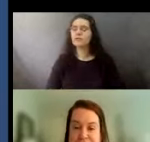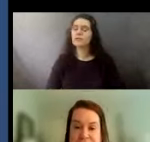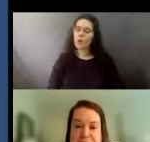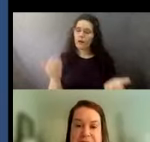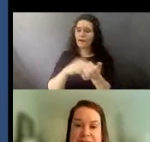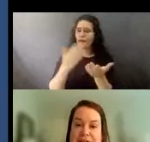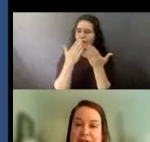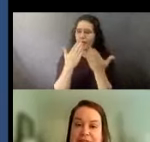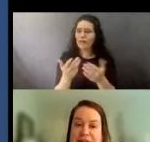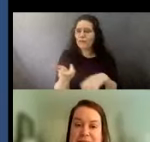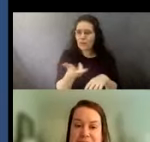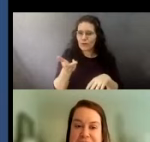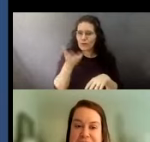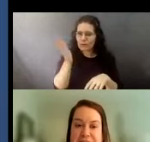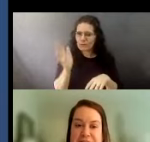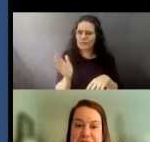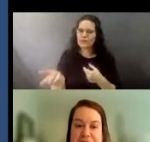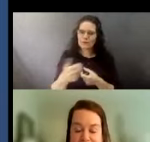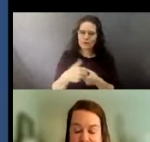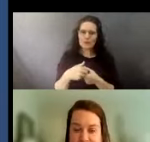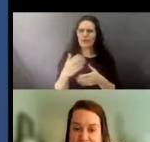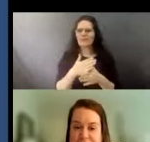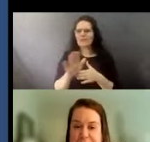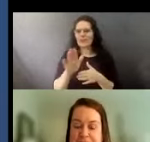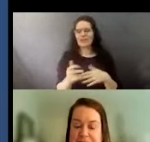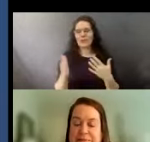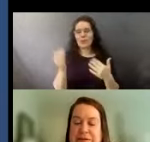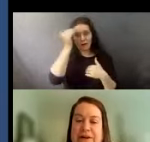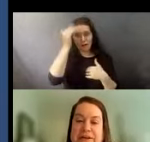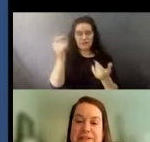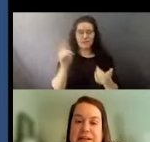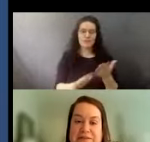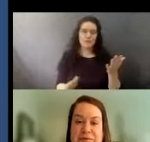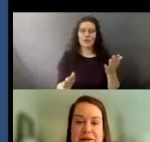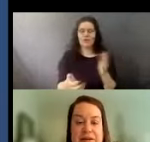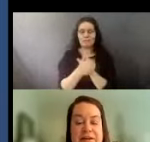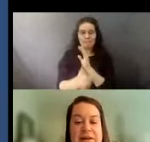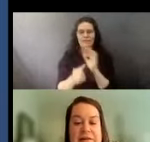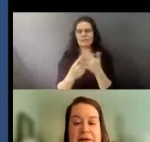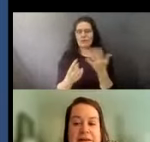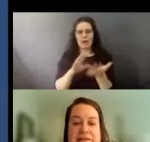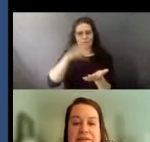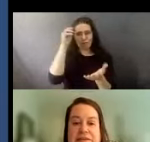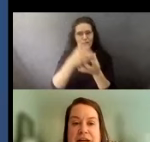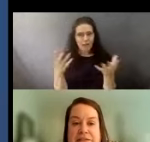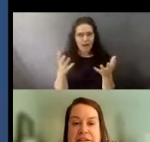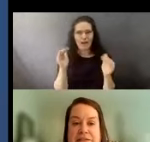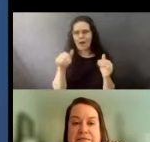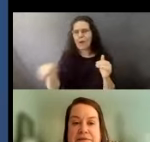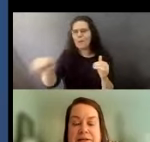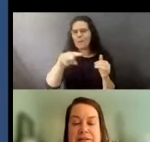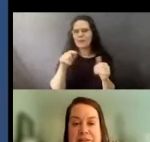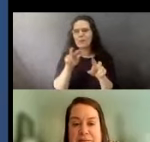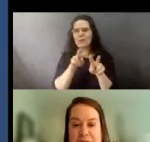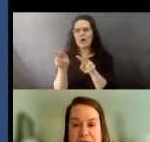for joining me and sharing all of your expertise and knowledge. I've been enriched by it. I hope that the audience has as well. And my thanks to the National Center